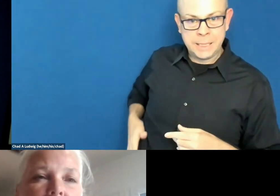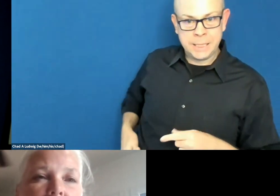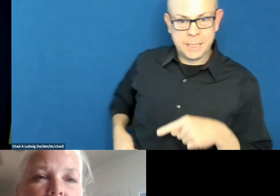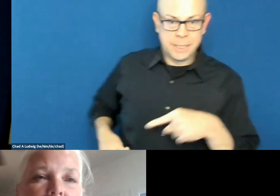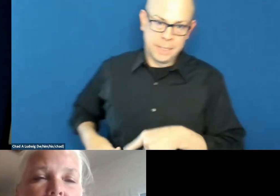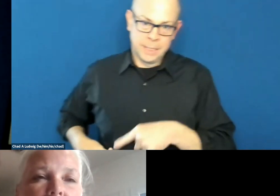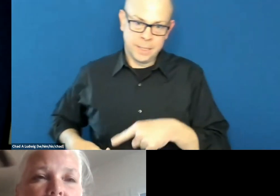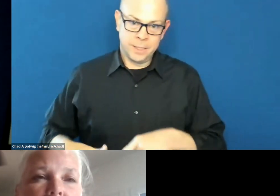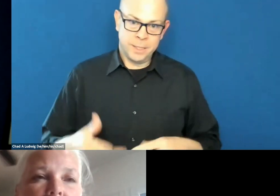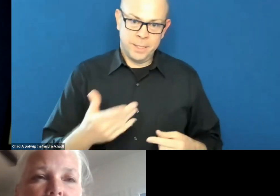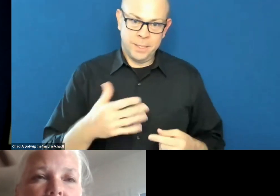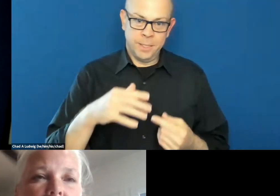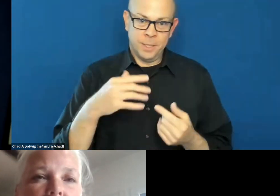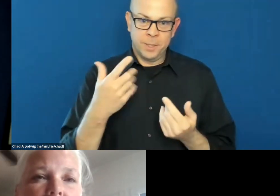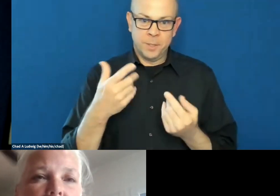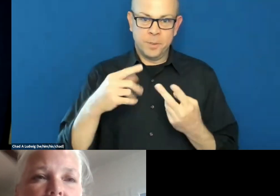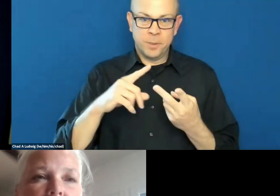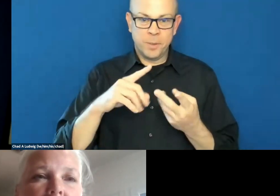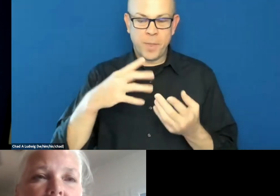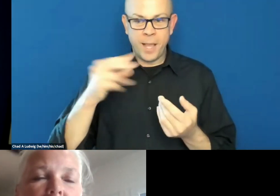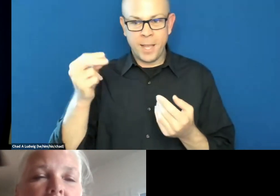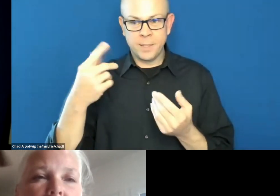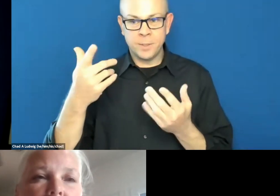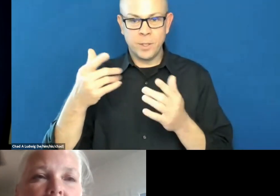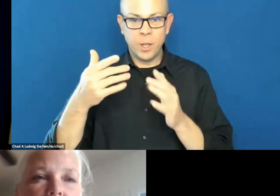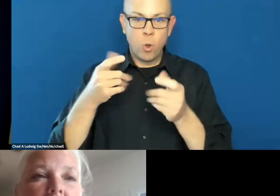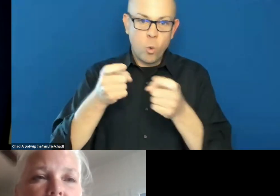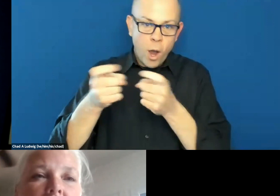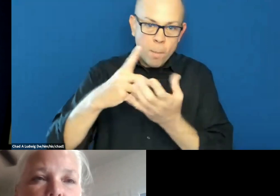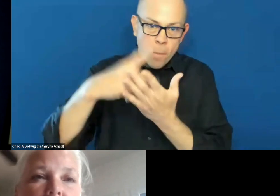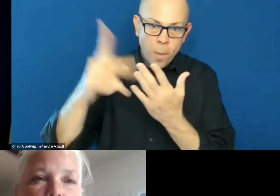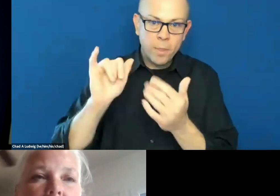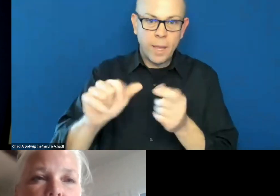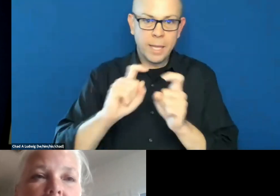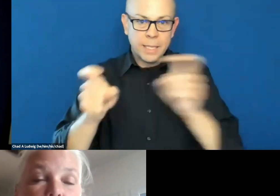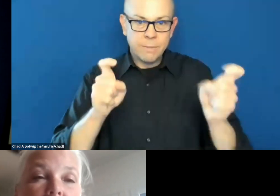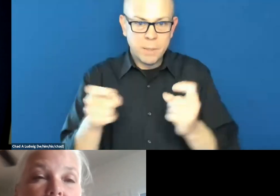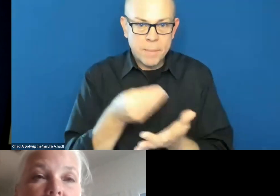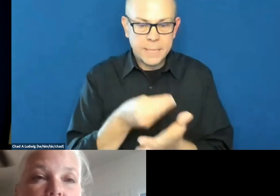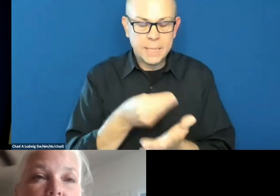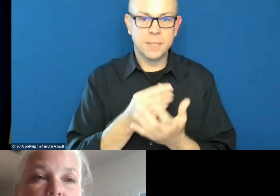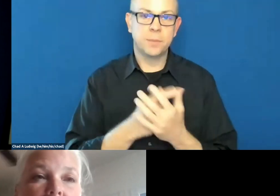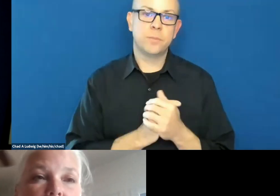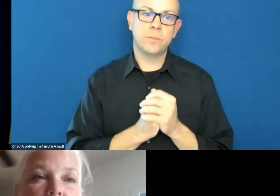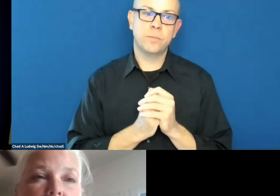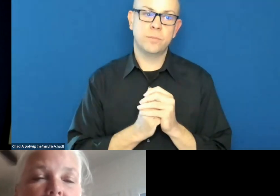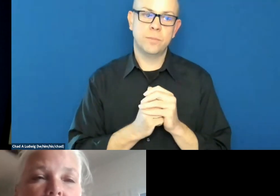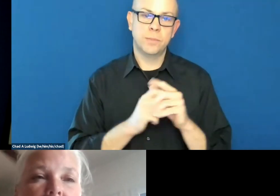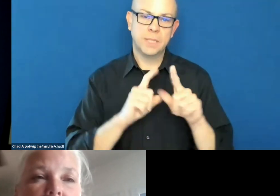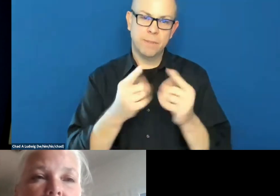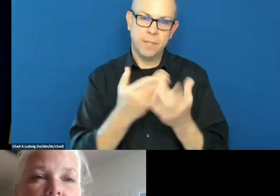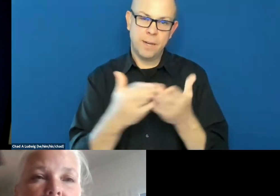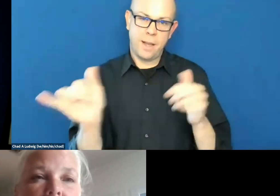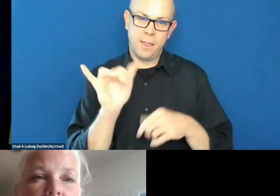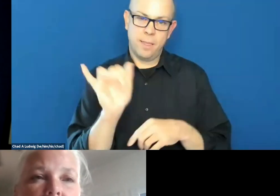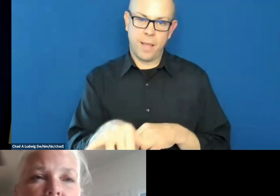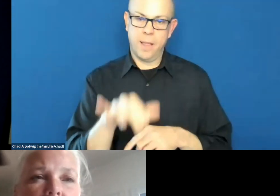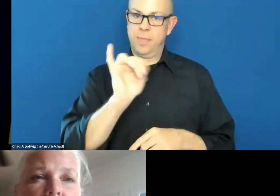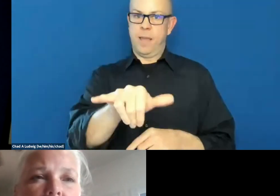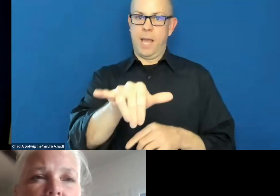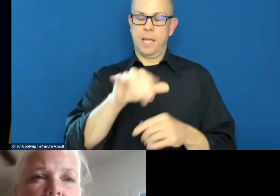that have deep pockets, essentially. I mean, that's the point. We want to be able to access that funding, and then maybe they'll give us